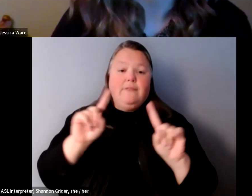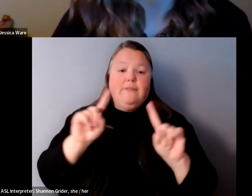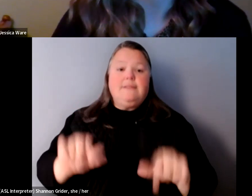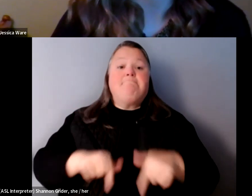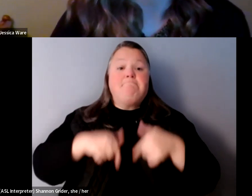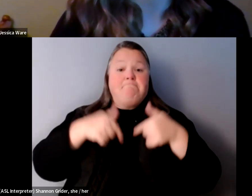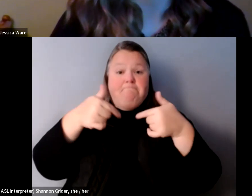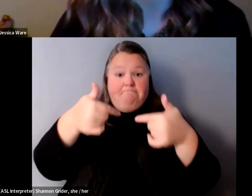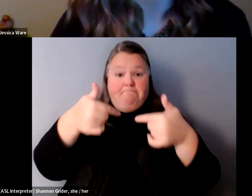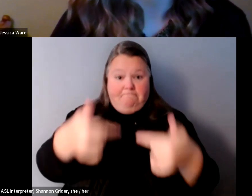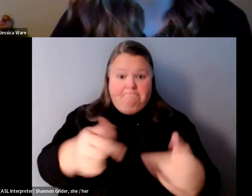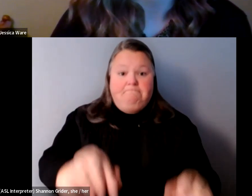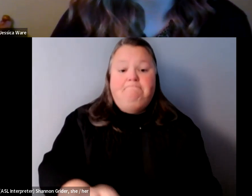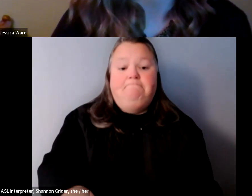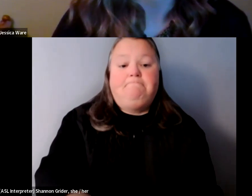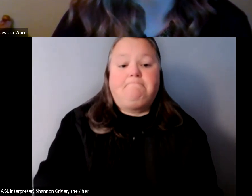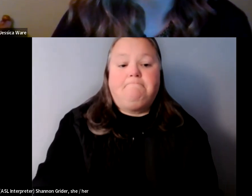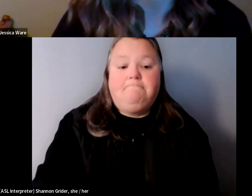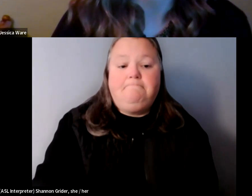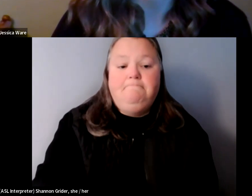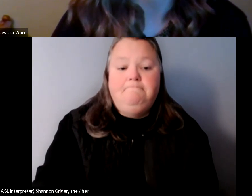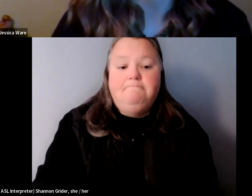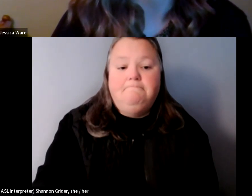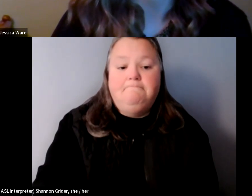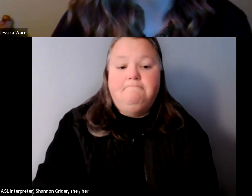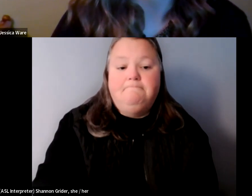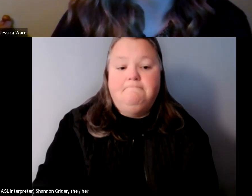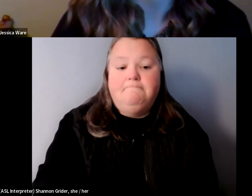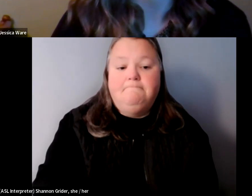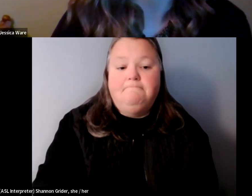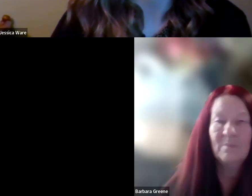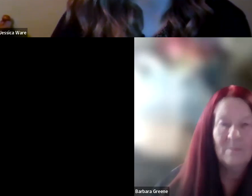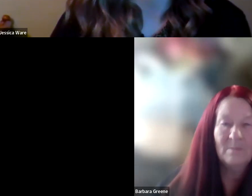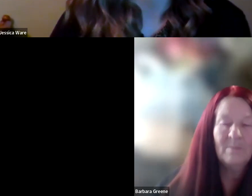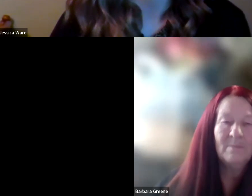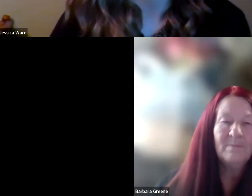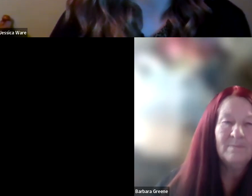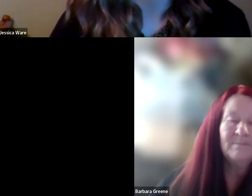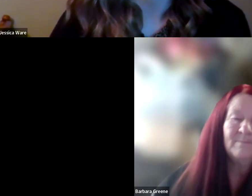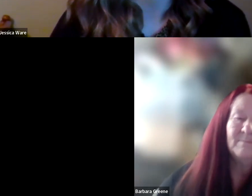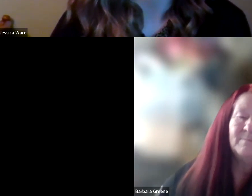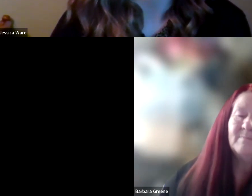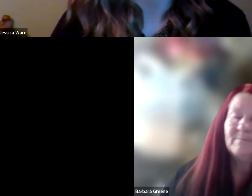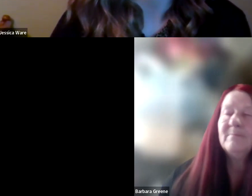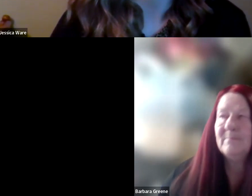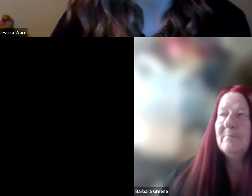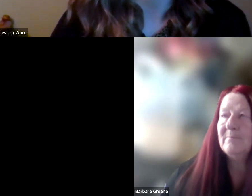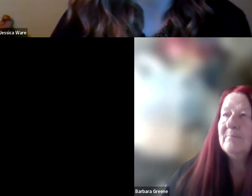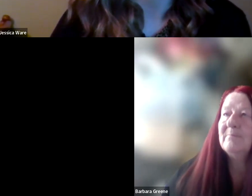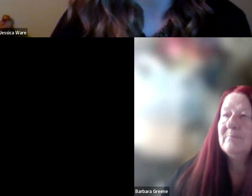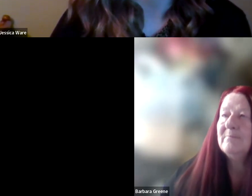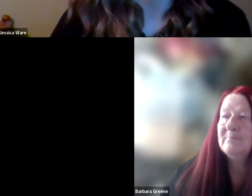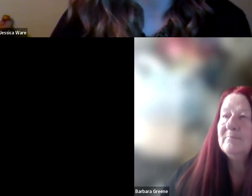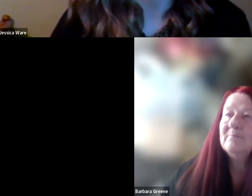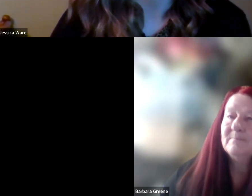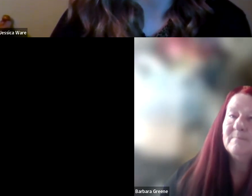So we don't have it as a part of this system yet. It's something that we are working on. Like we've said, it's something that is continuously growing,